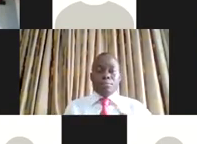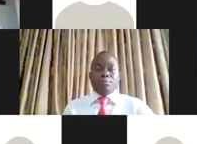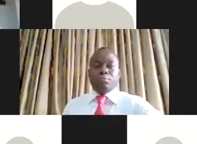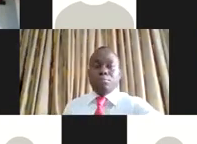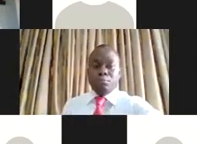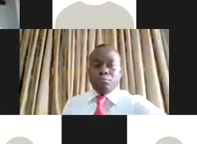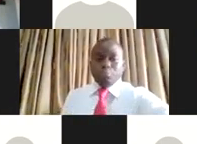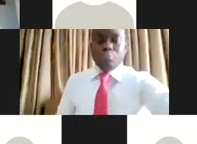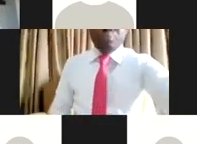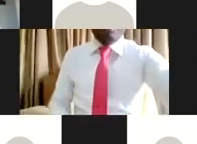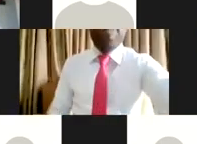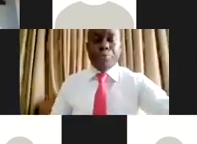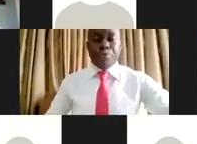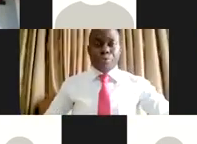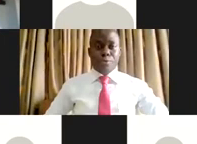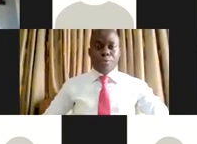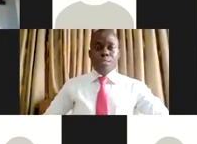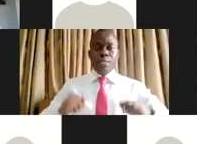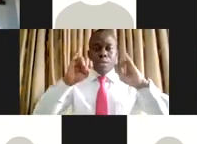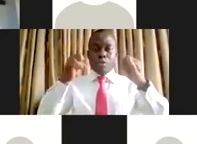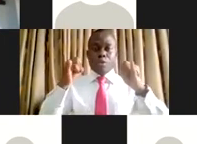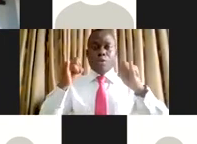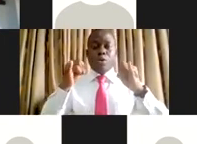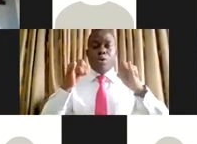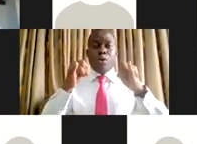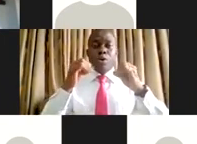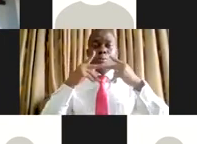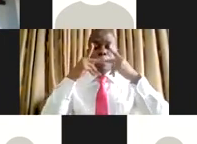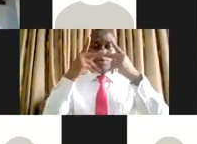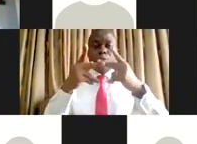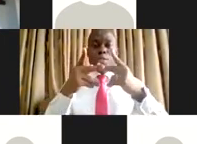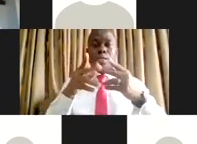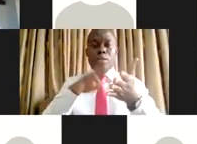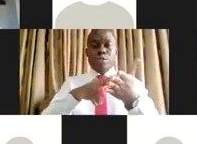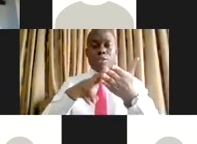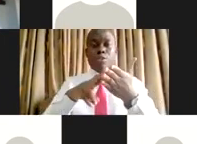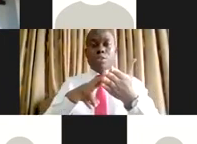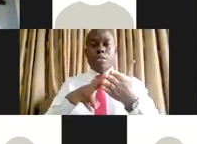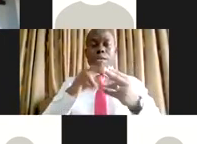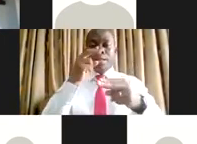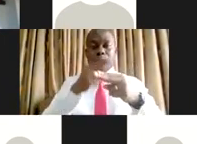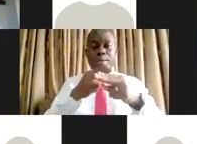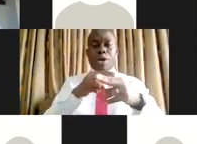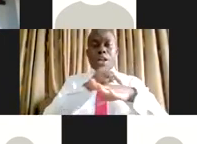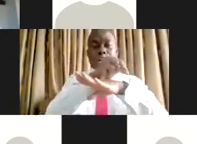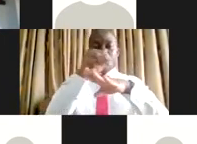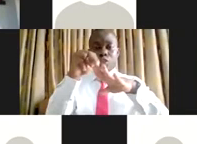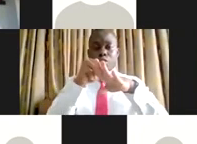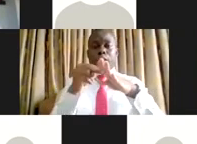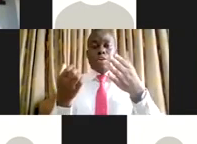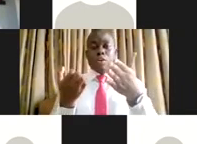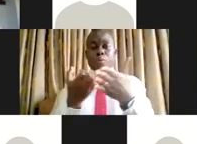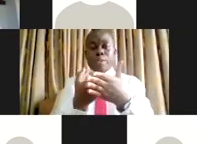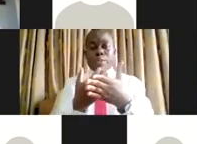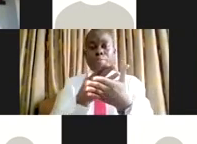new proposed legislation called the National Economic and Social